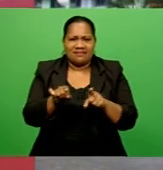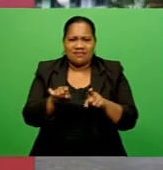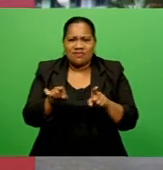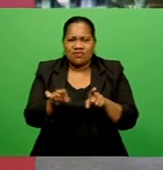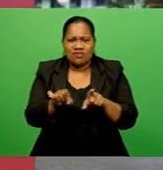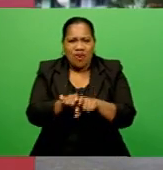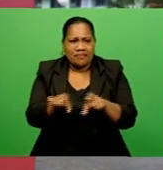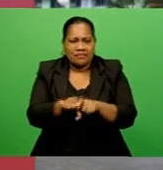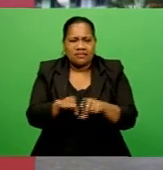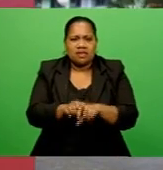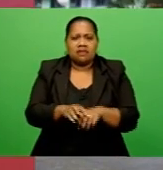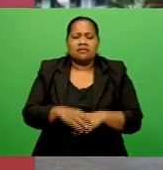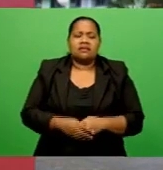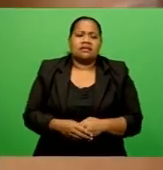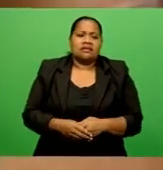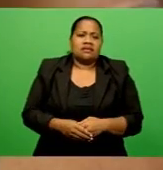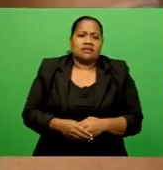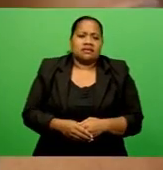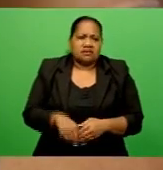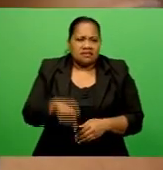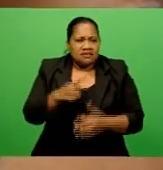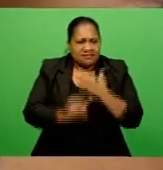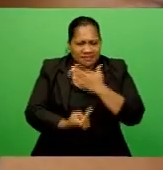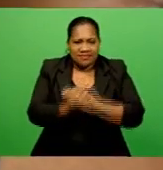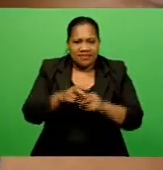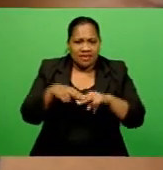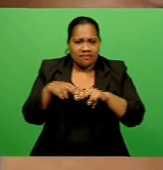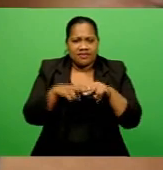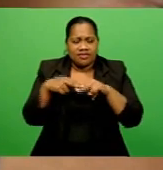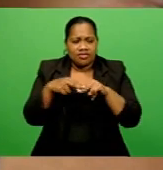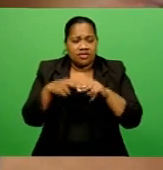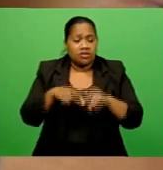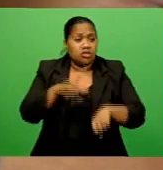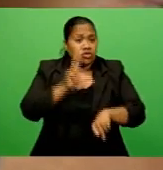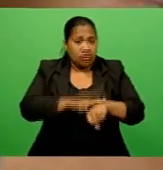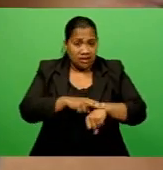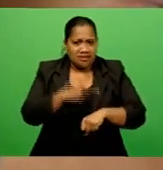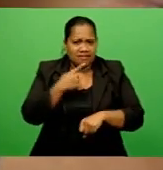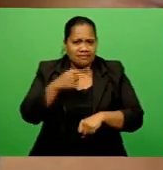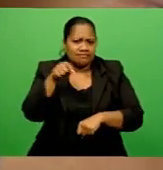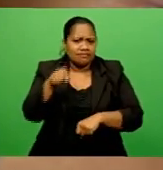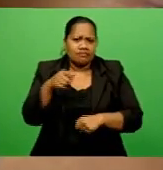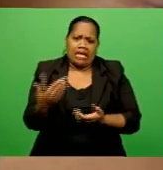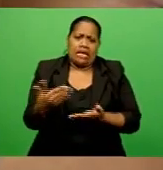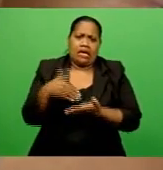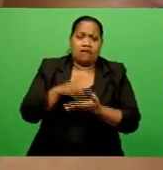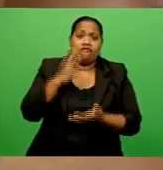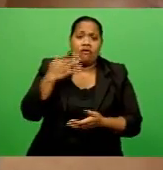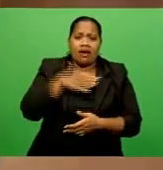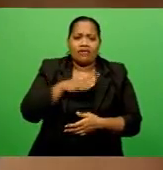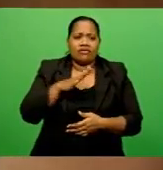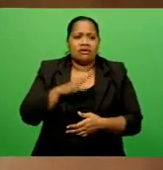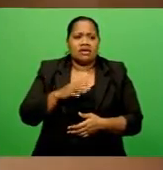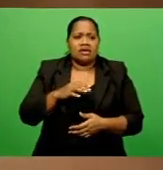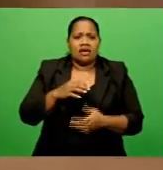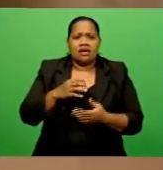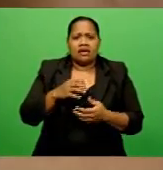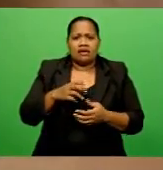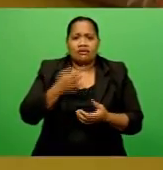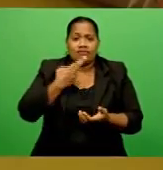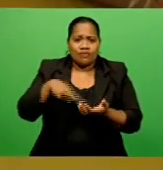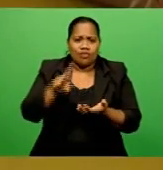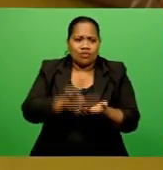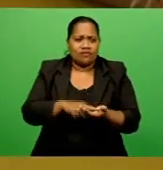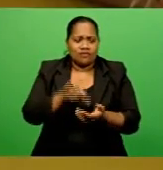we're seeing a rise in that here in Fiji. Dr. Wanganabete says this adds to the 400 cases of cancer they record within a